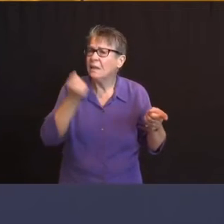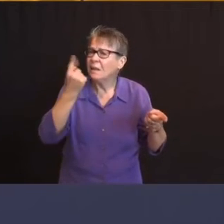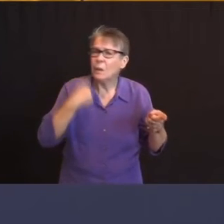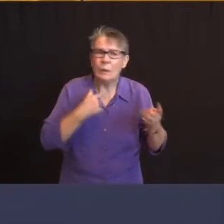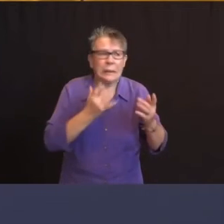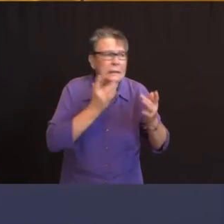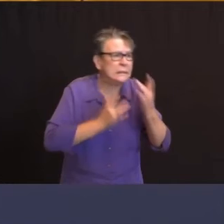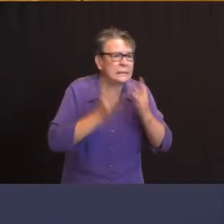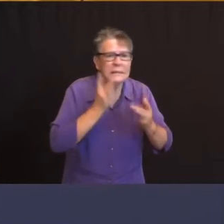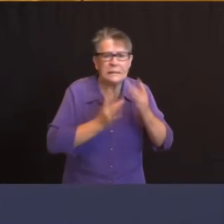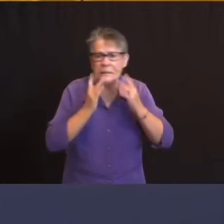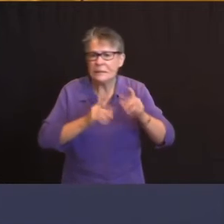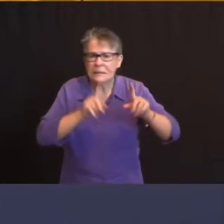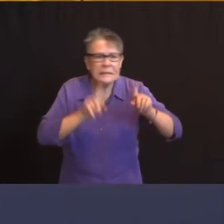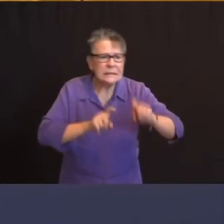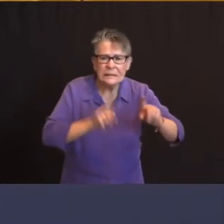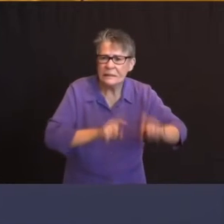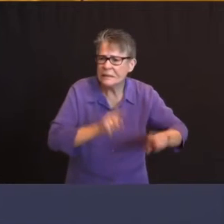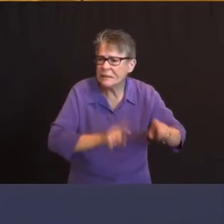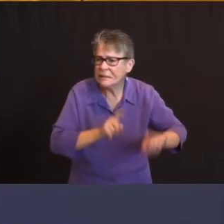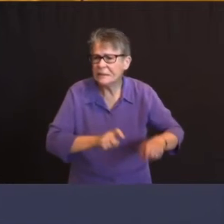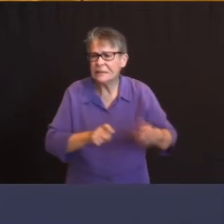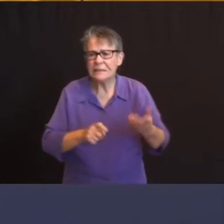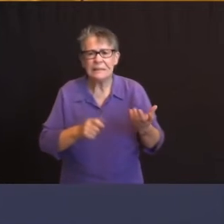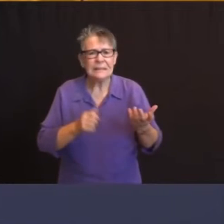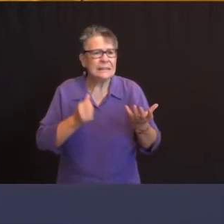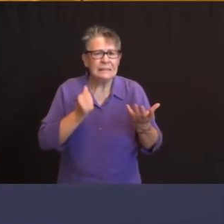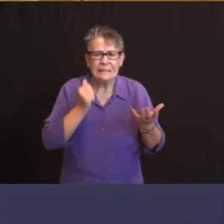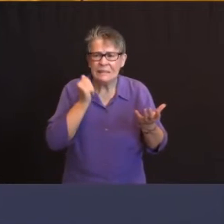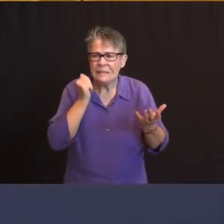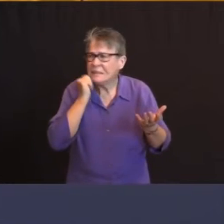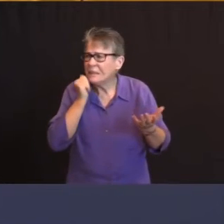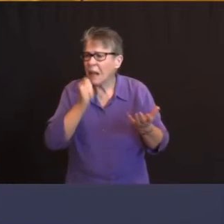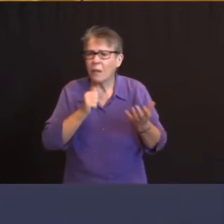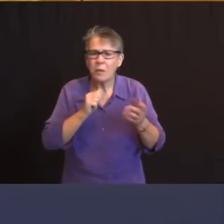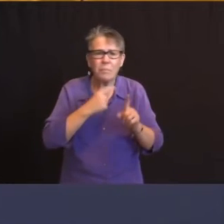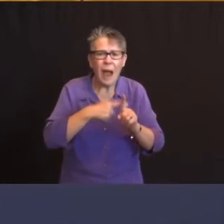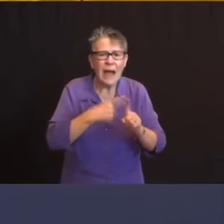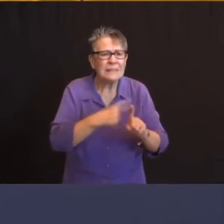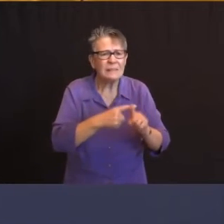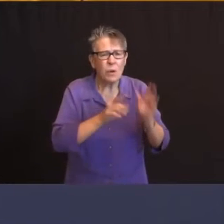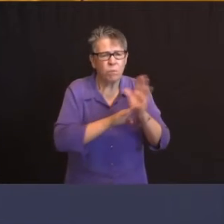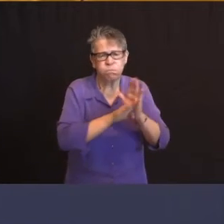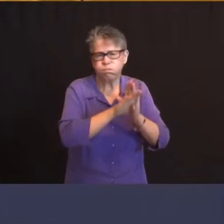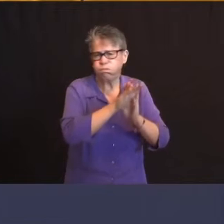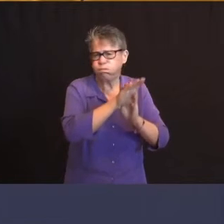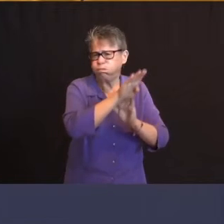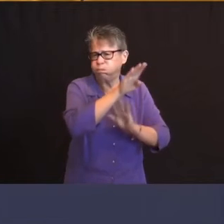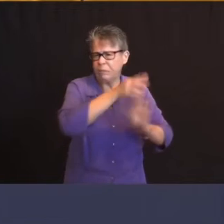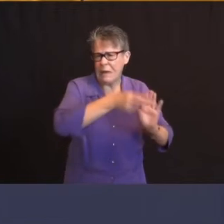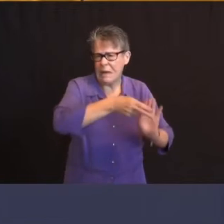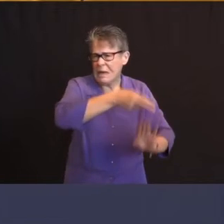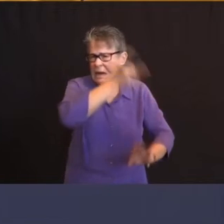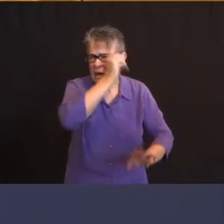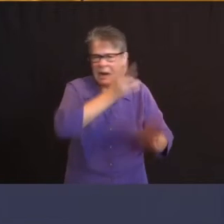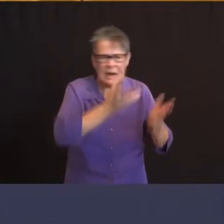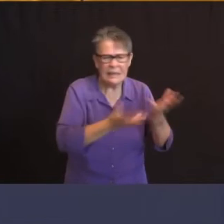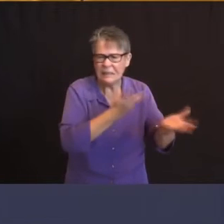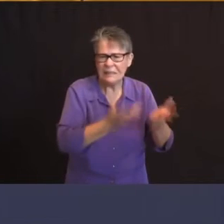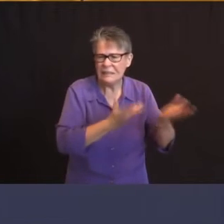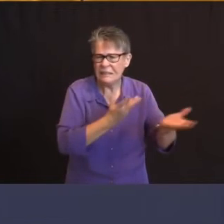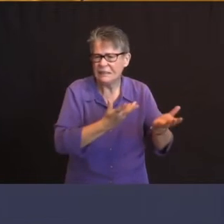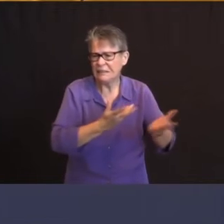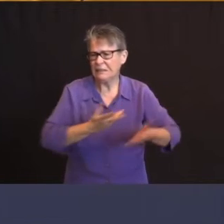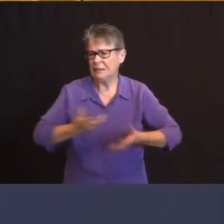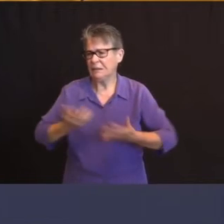50-something% at one point. A very small, like all of America, a very small capacity then, a very big capacity